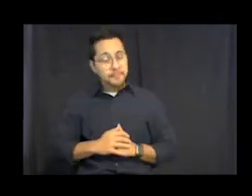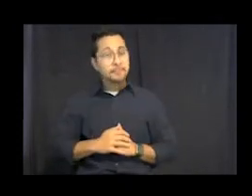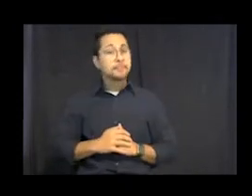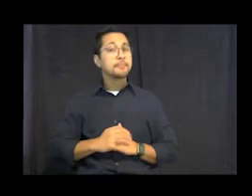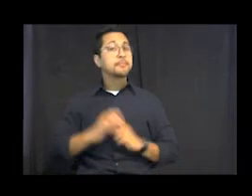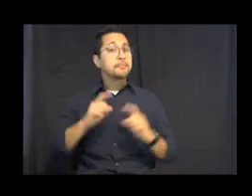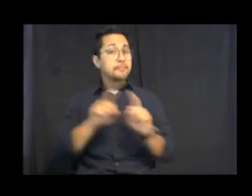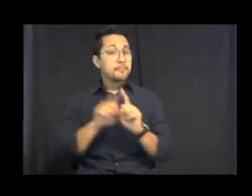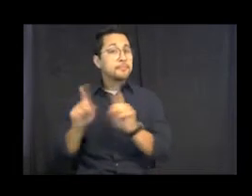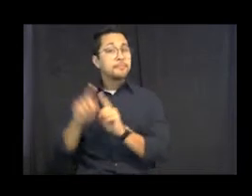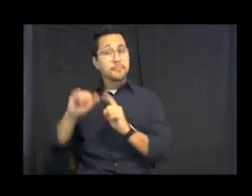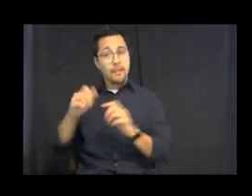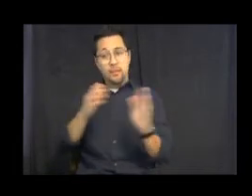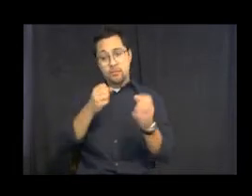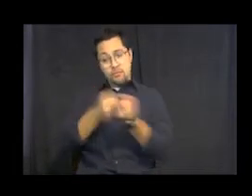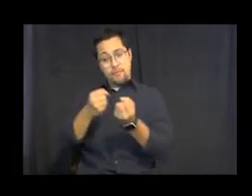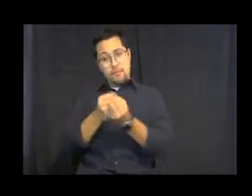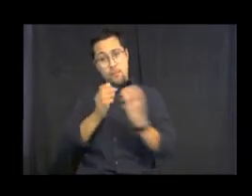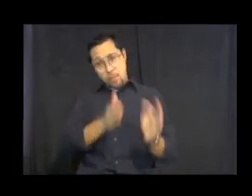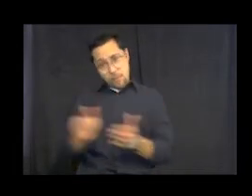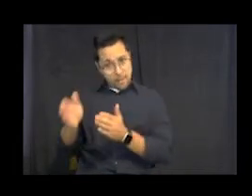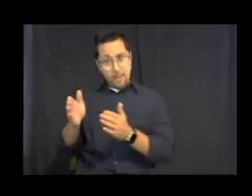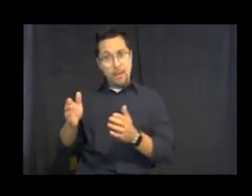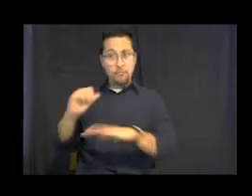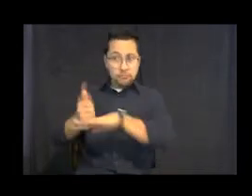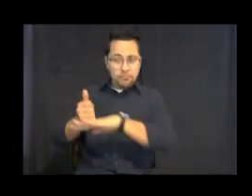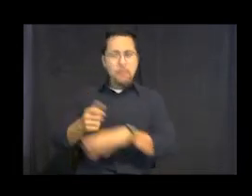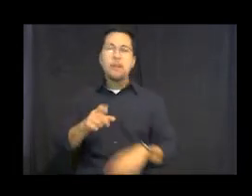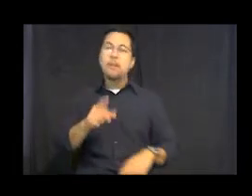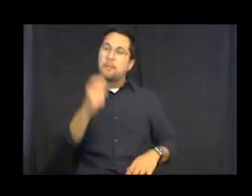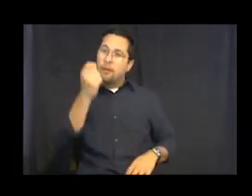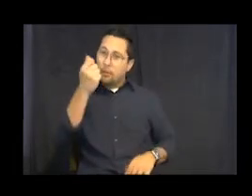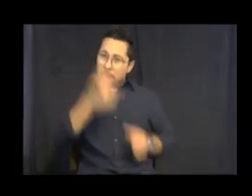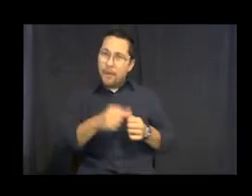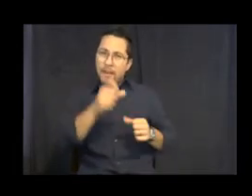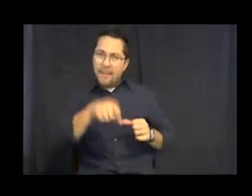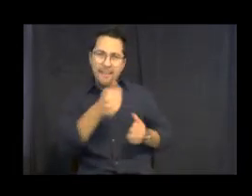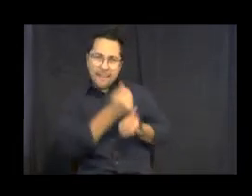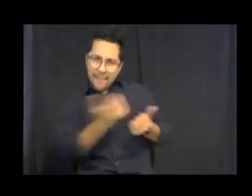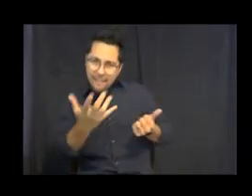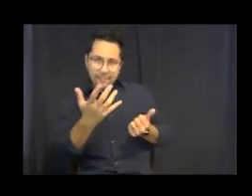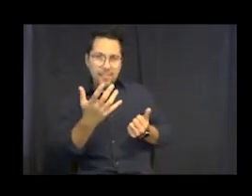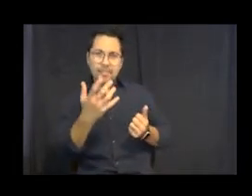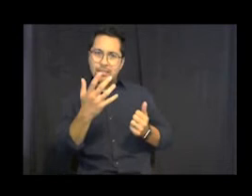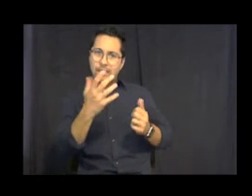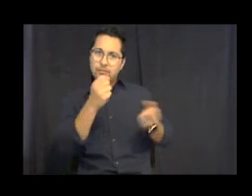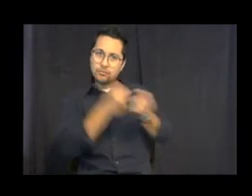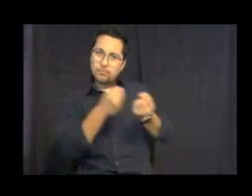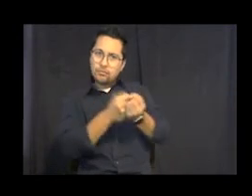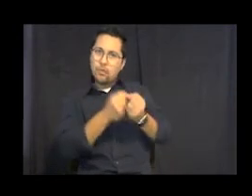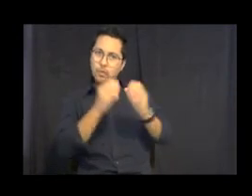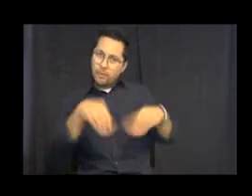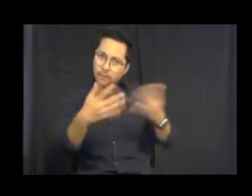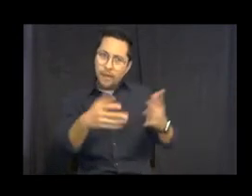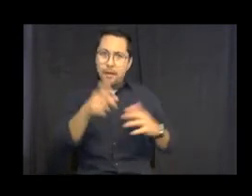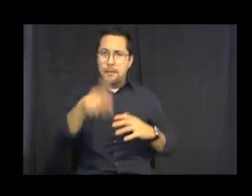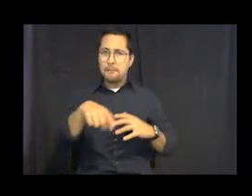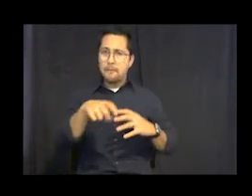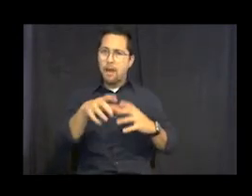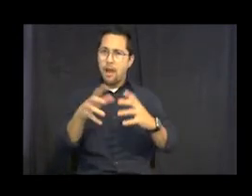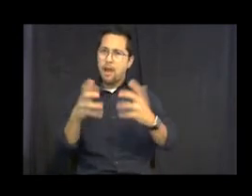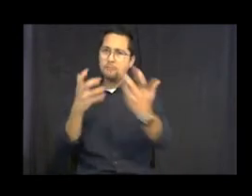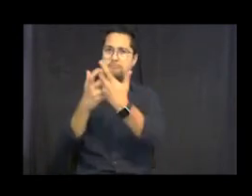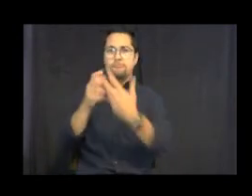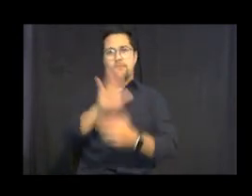addition to having the support plan as well, because remember, we have to make sure that everything in regards to the services being provided has to do with the goals that are on the